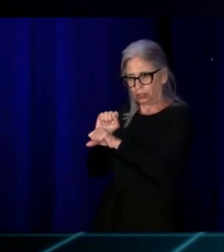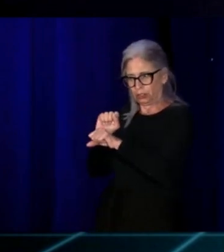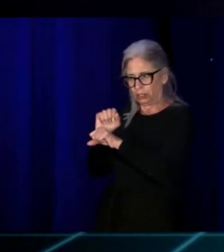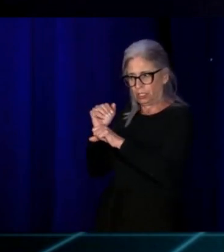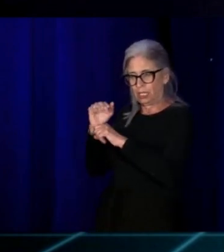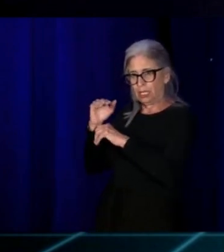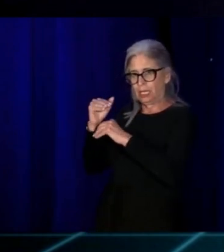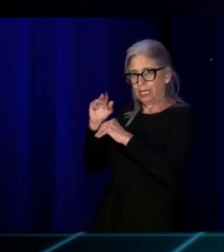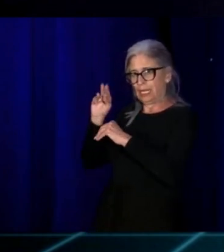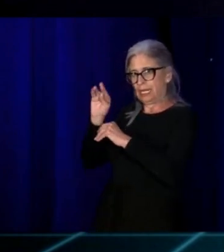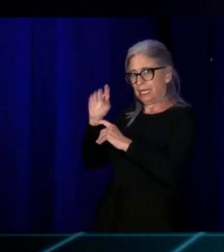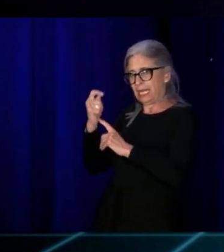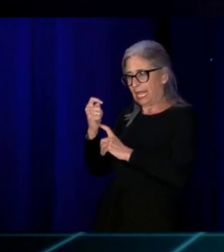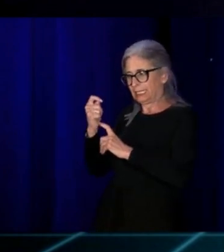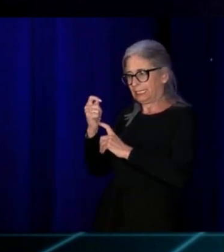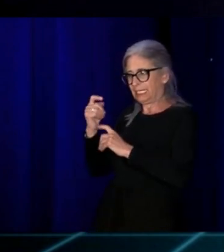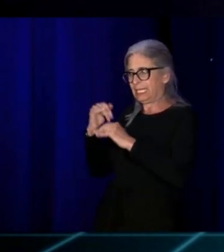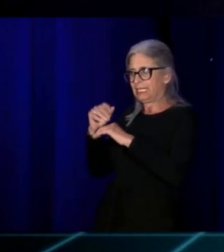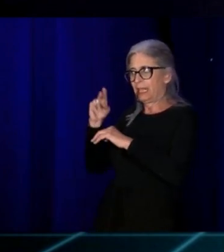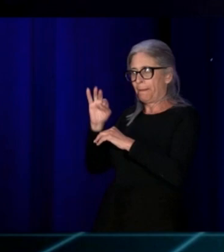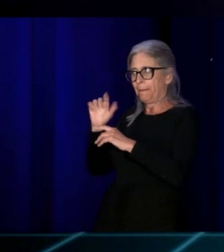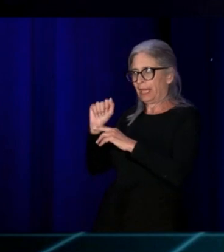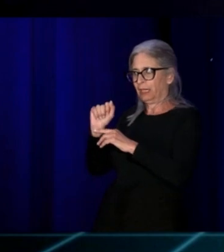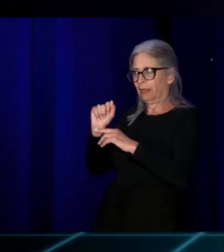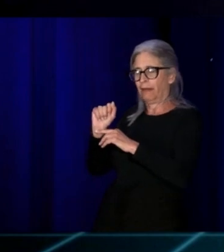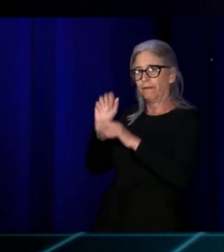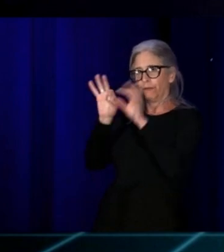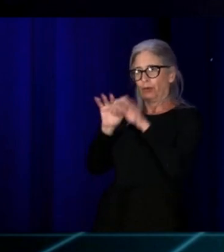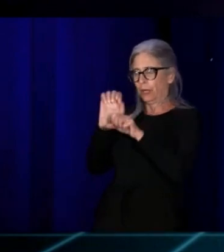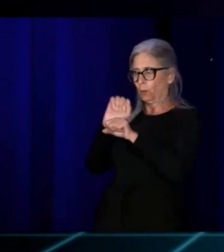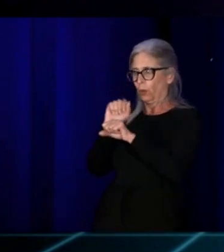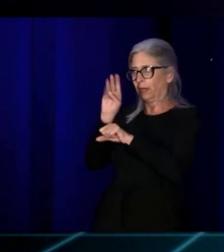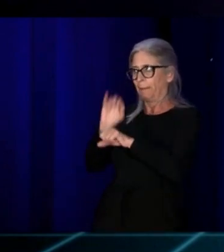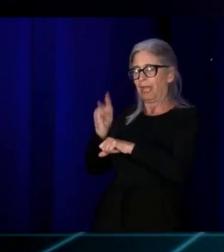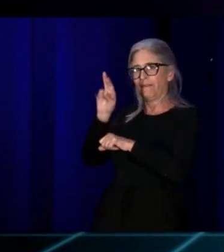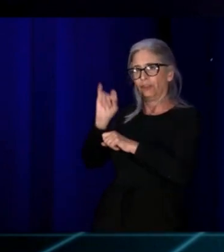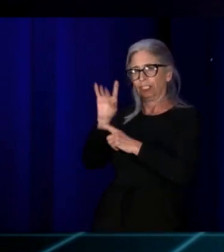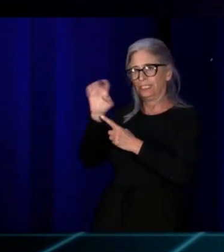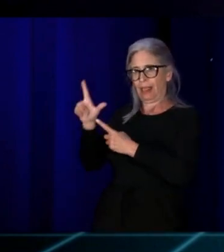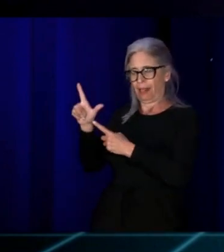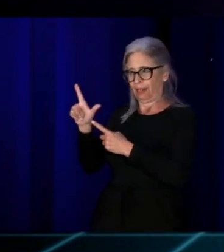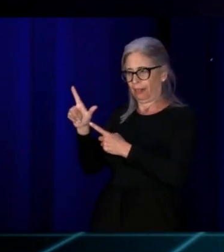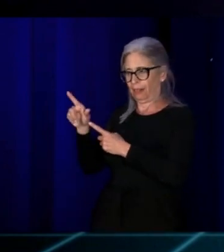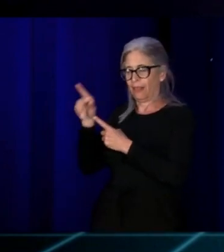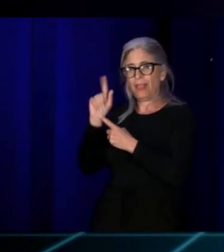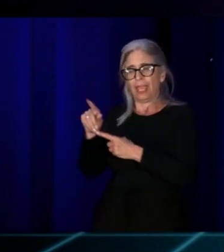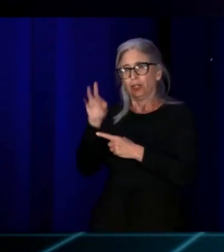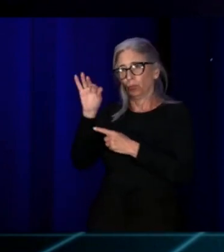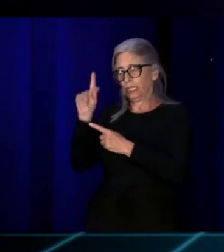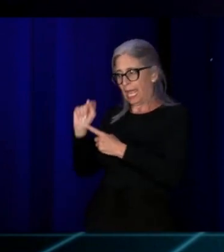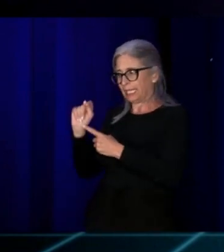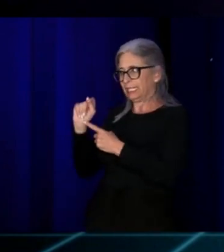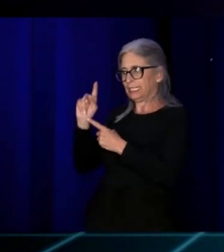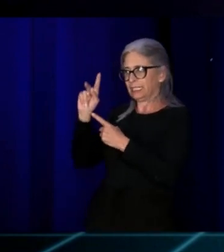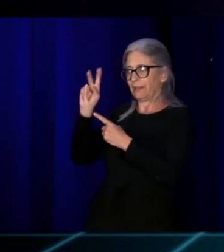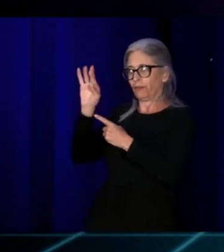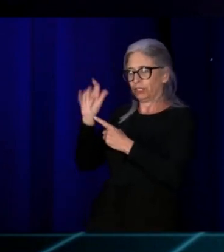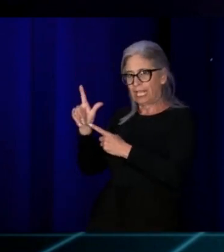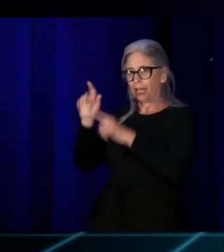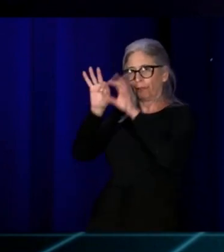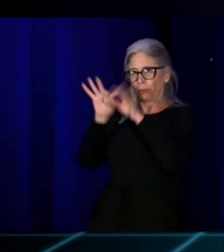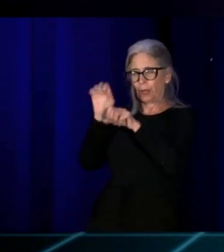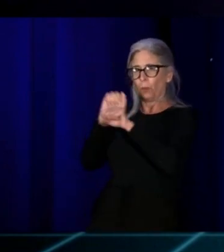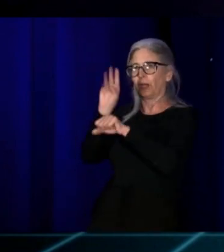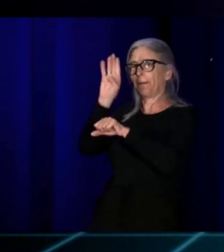Next is a meta framework by Vercel. Yes. Then React is a Vercel framework by